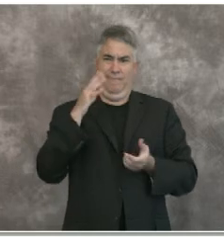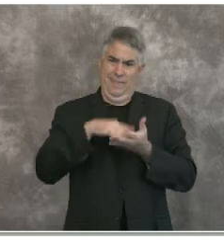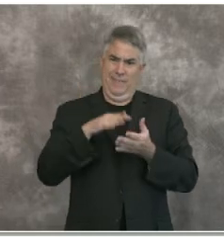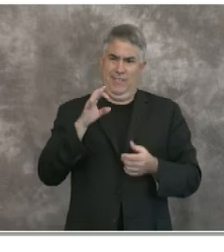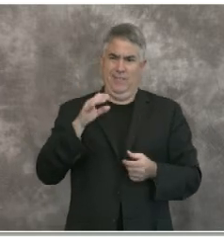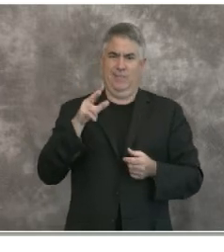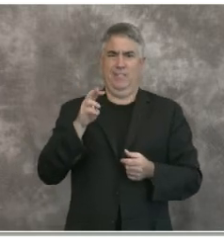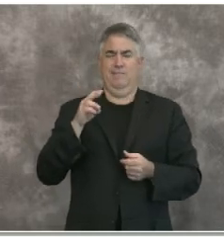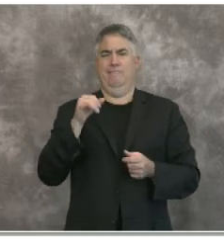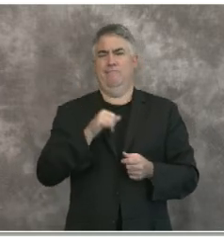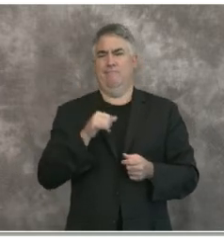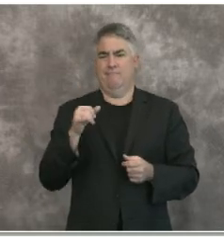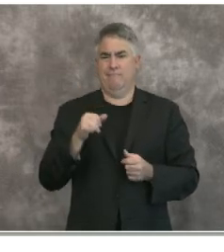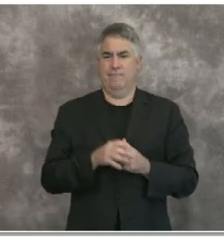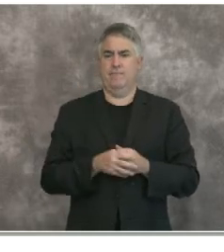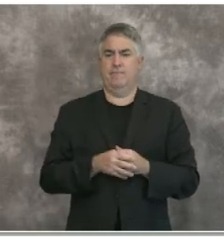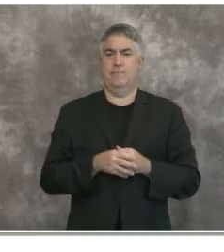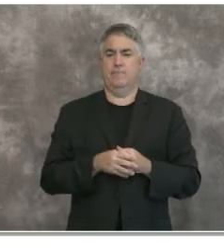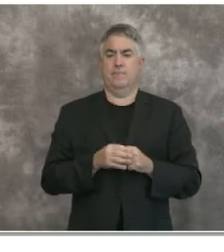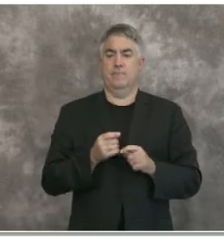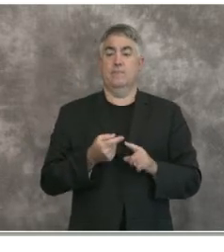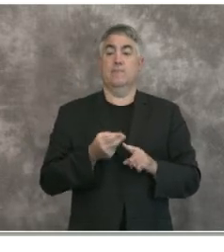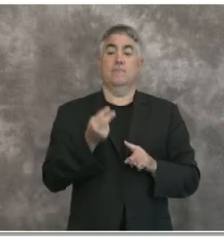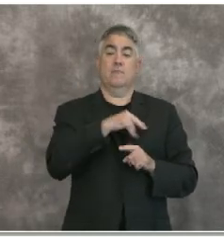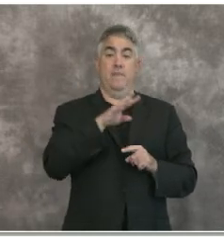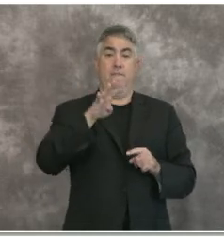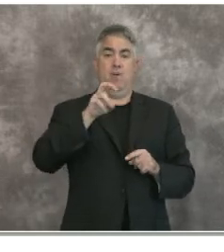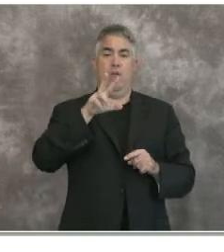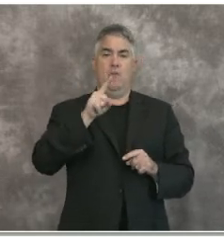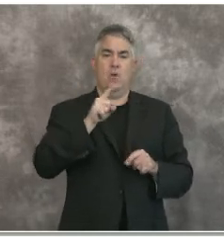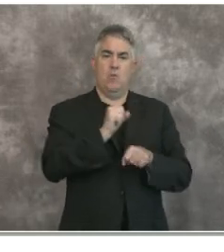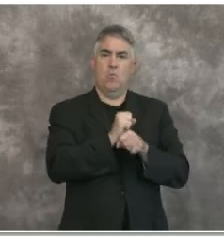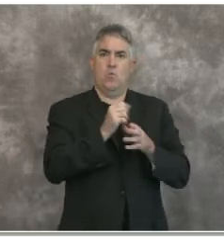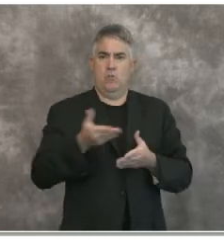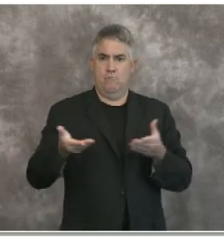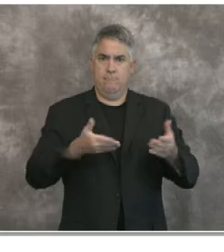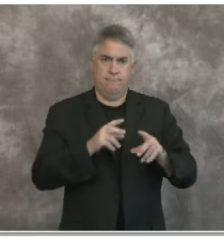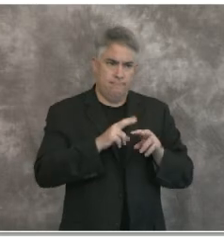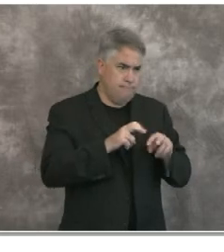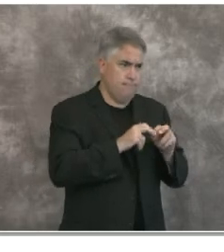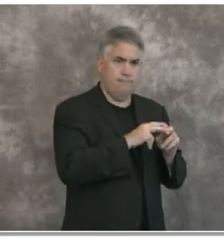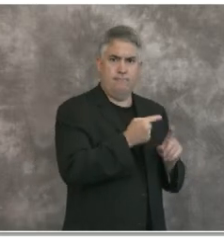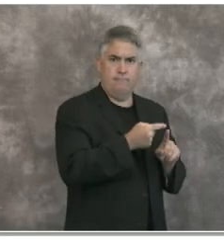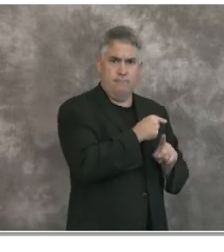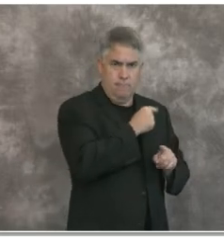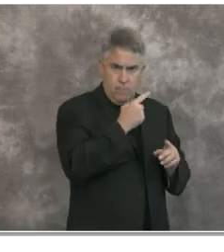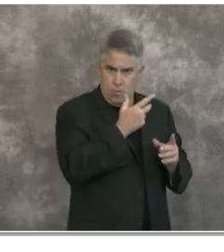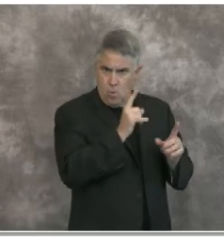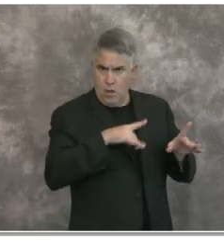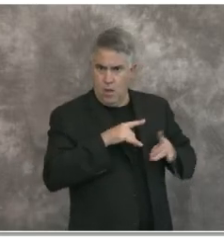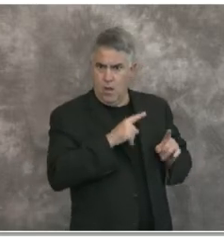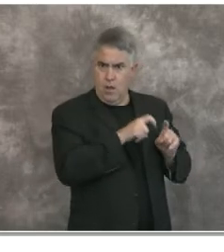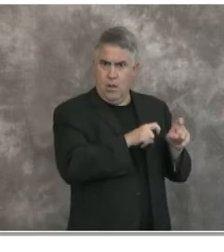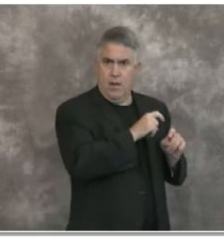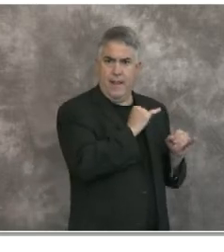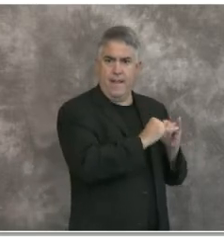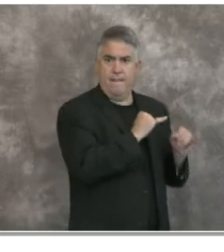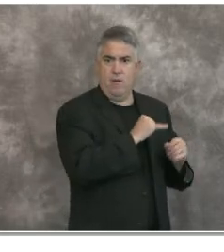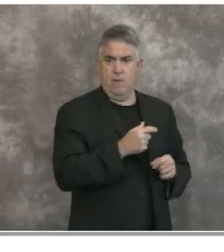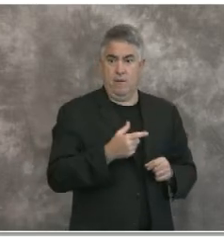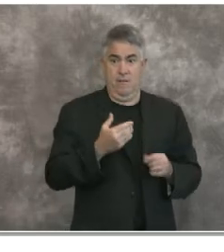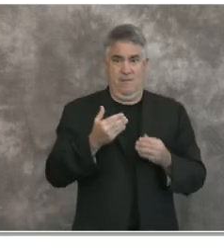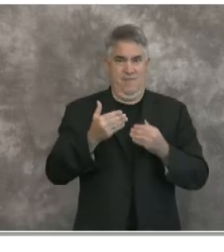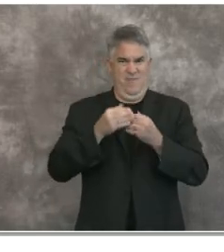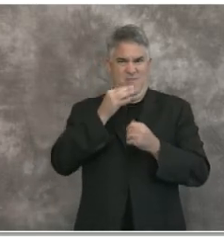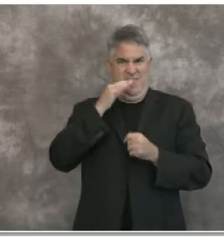now at 431, getting very close to that goal of 450. And then you see our public health motel rooms that are available for